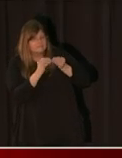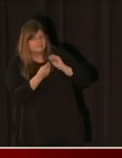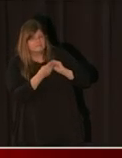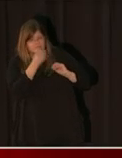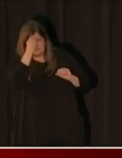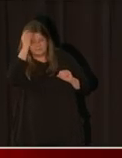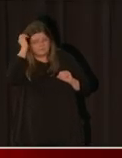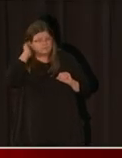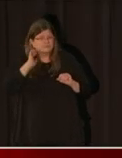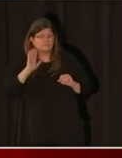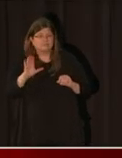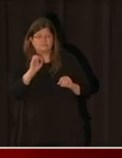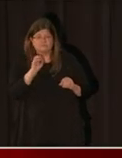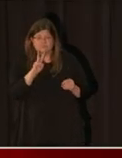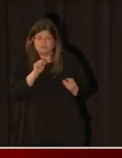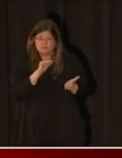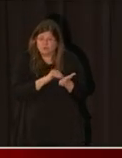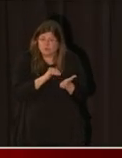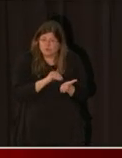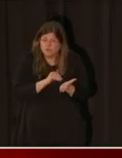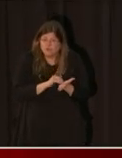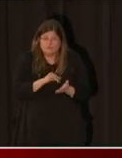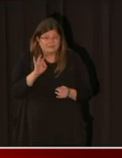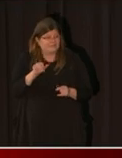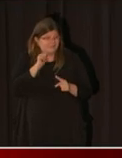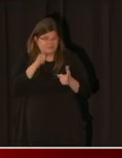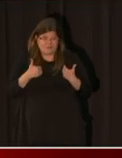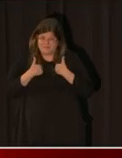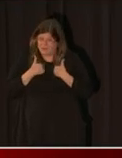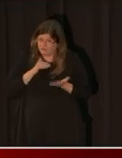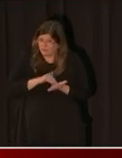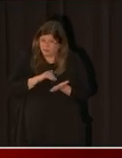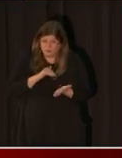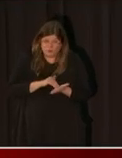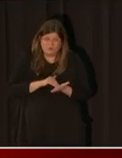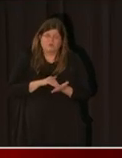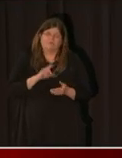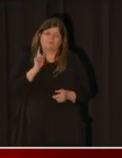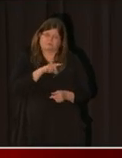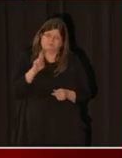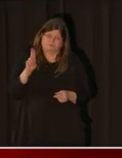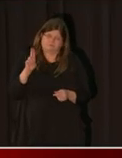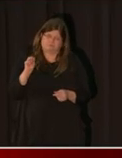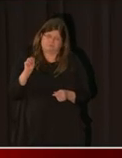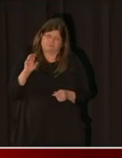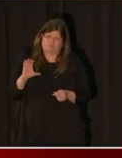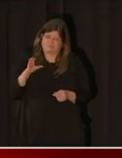how you can be connected to the UNC call line and be